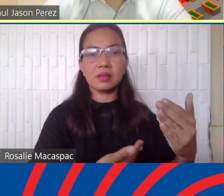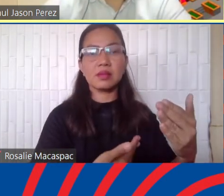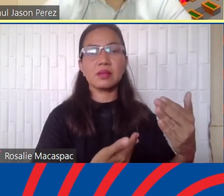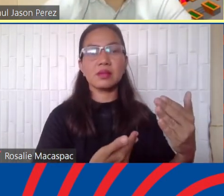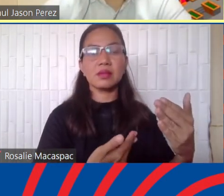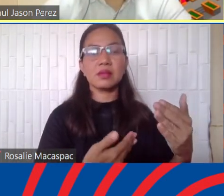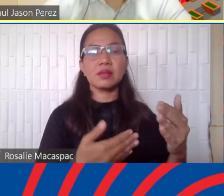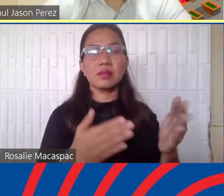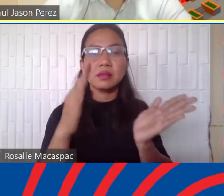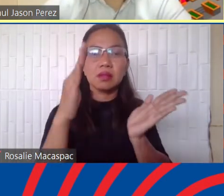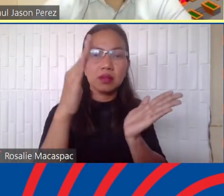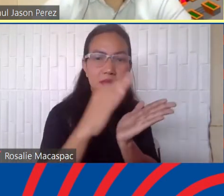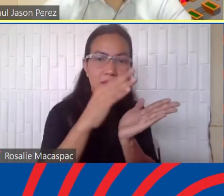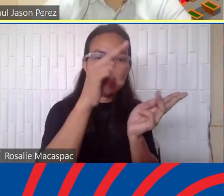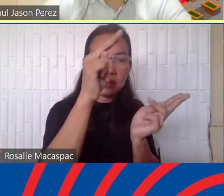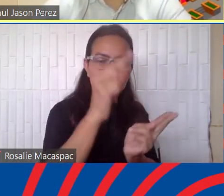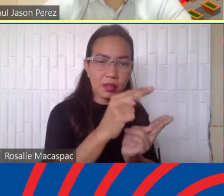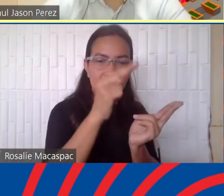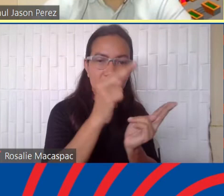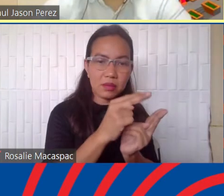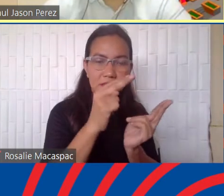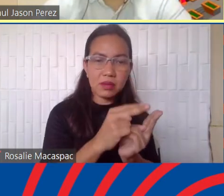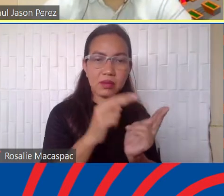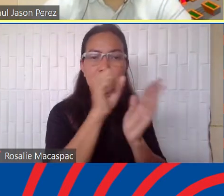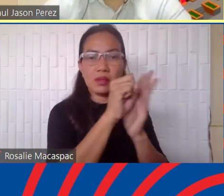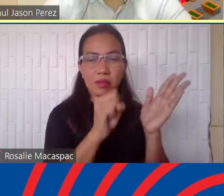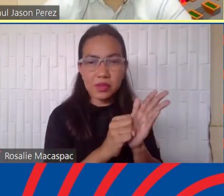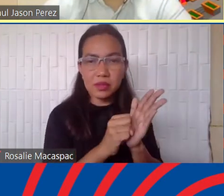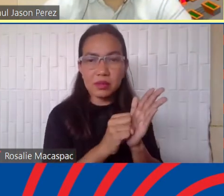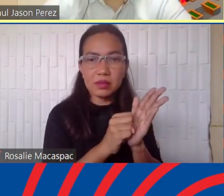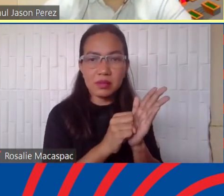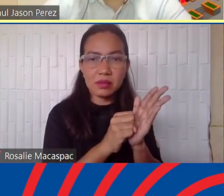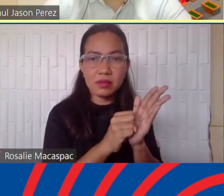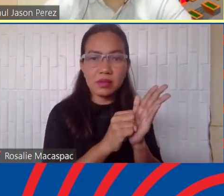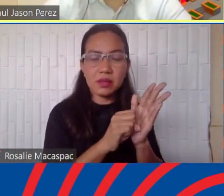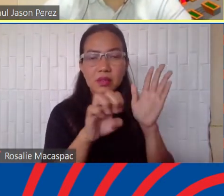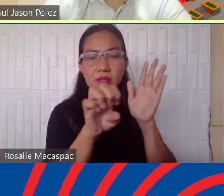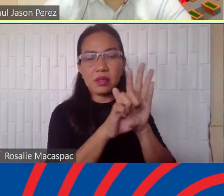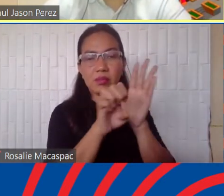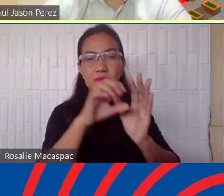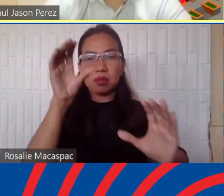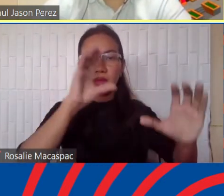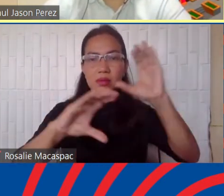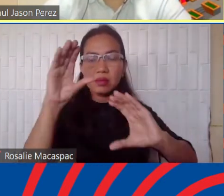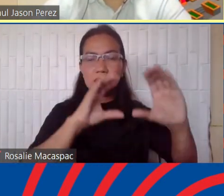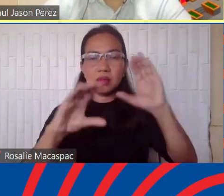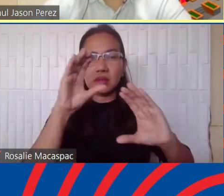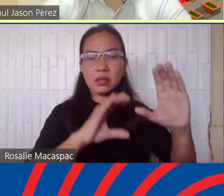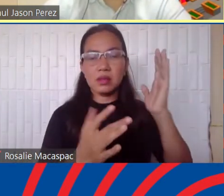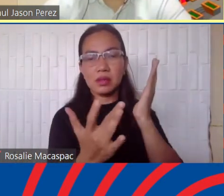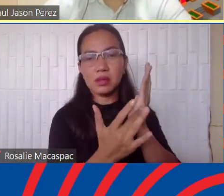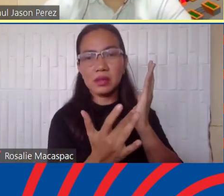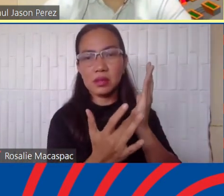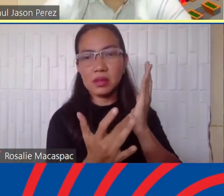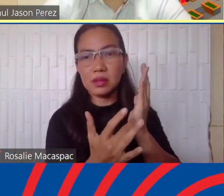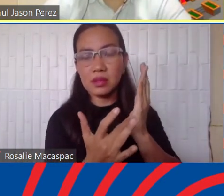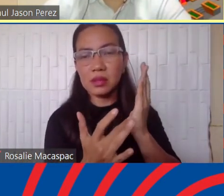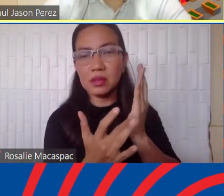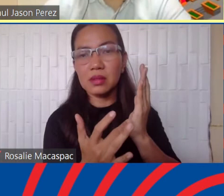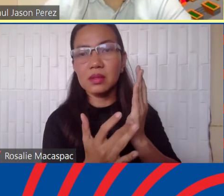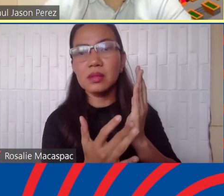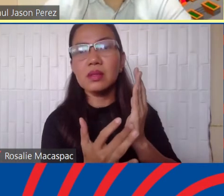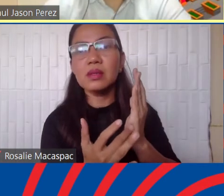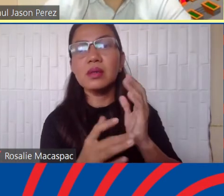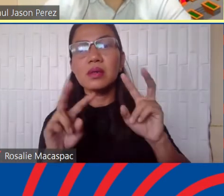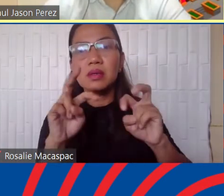narrow down the subject and the field. For example, if you're in the chemical, solid state, and surface research,